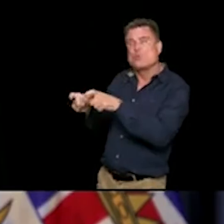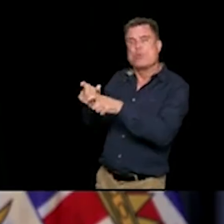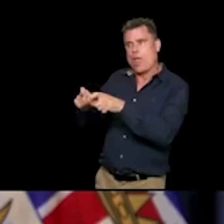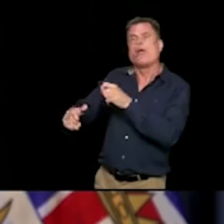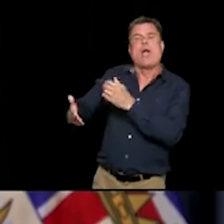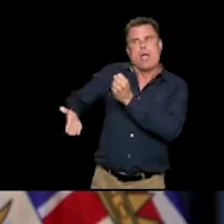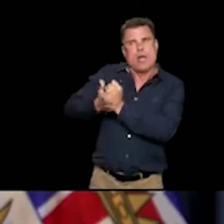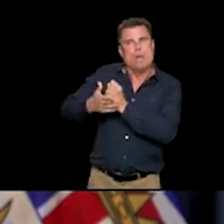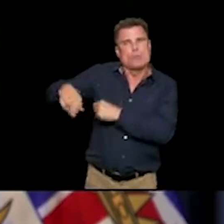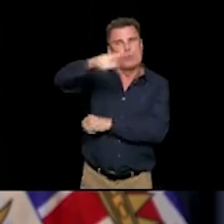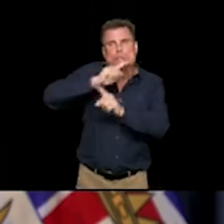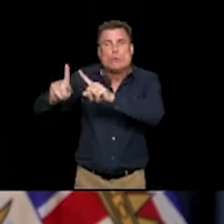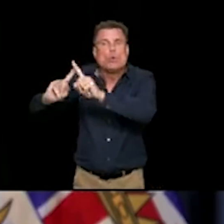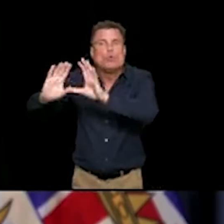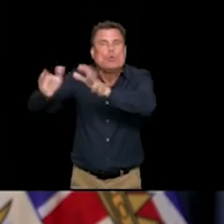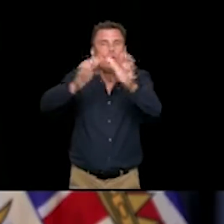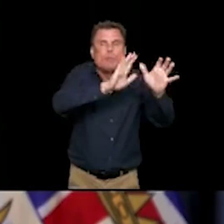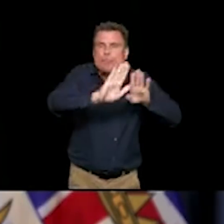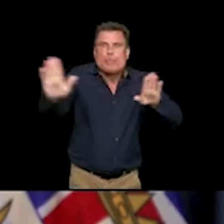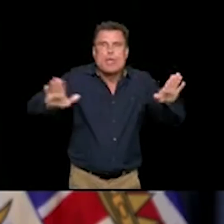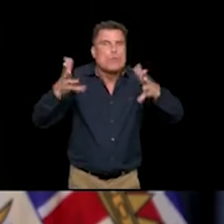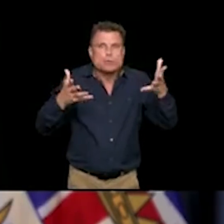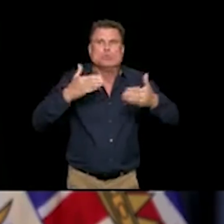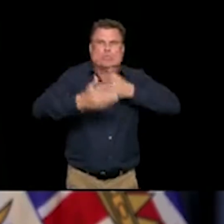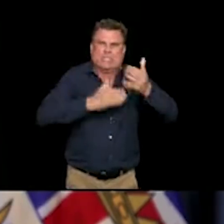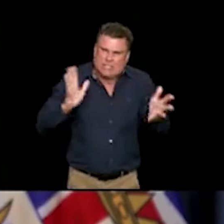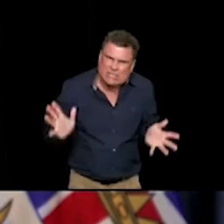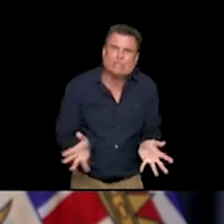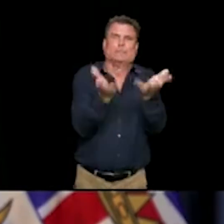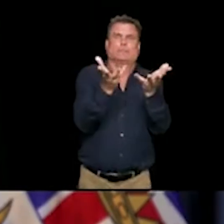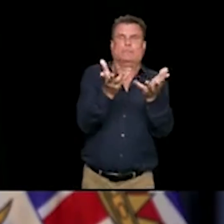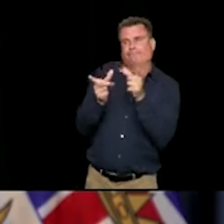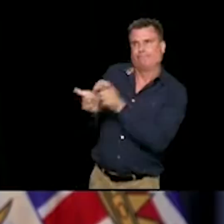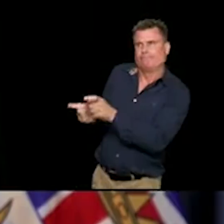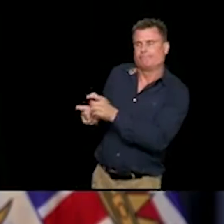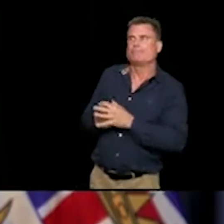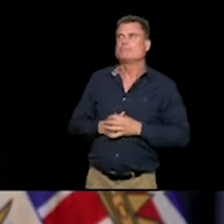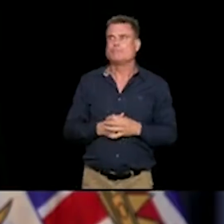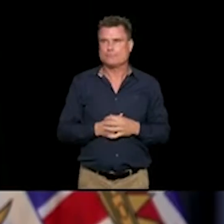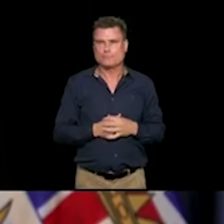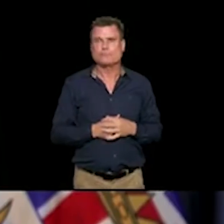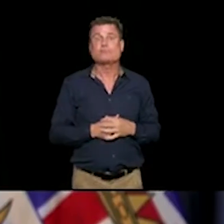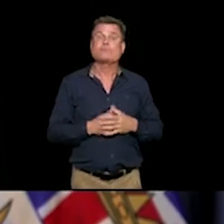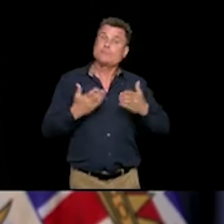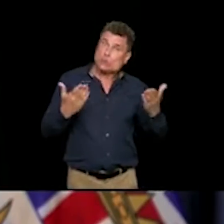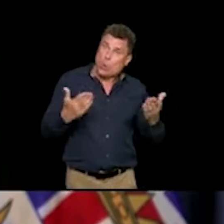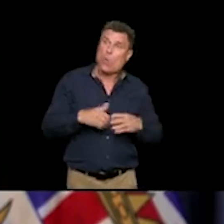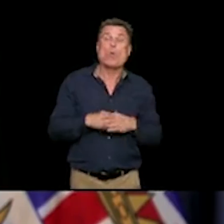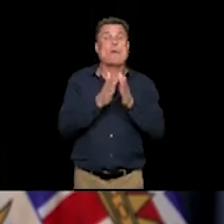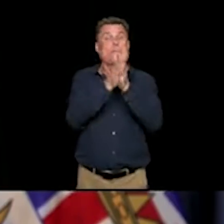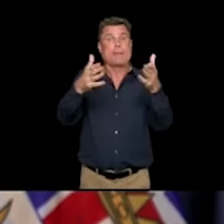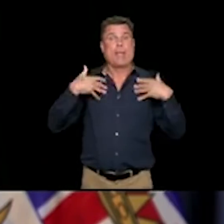been created or been exposed over the last few months. It is about minimizing our risk of transmission of this